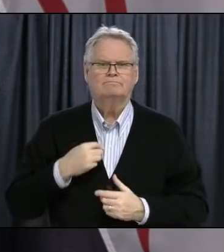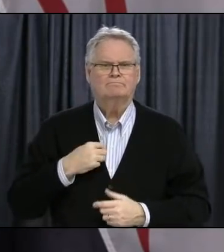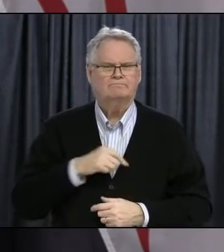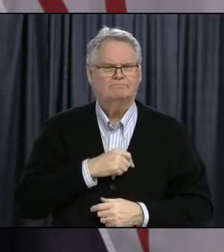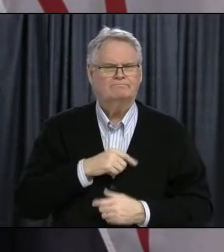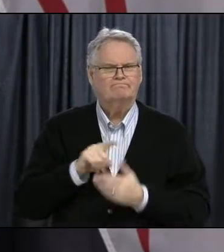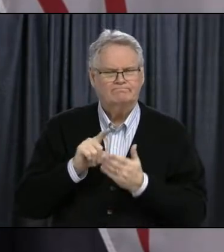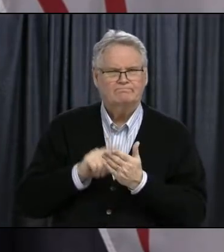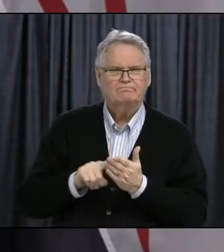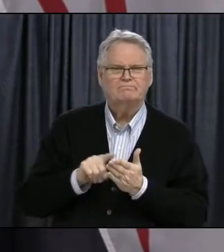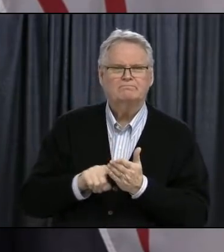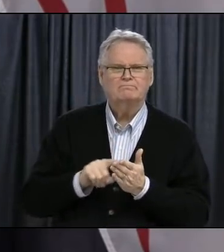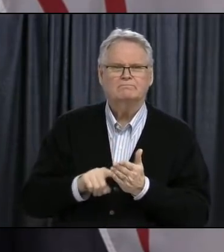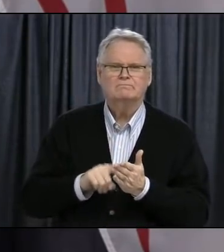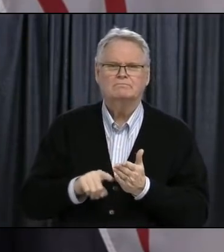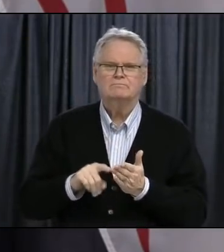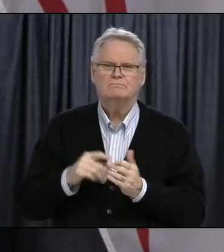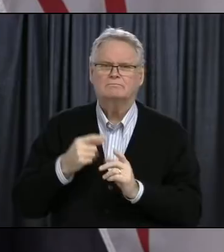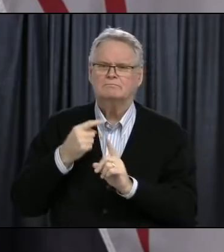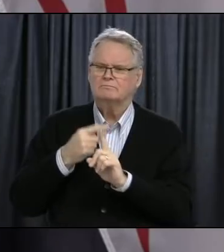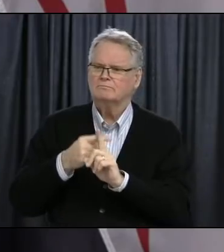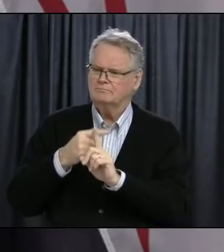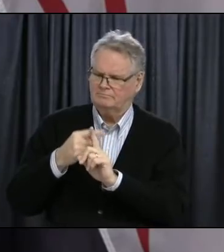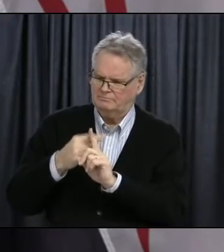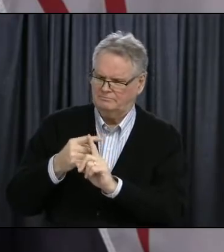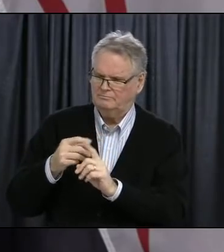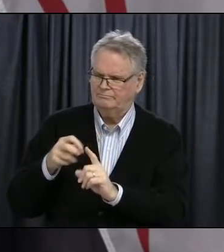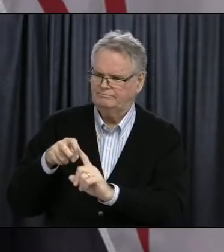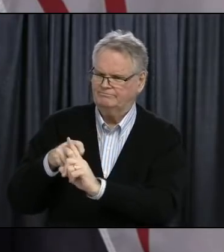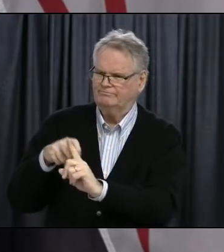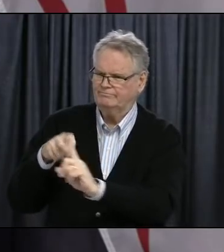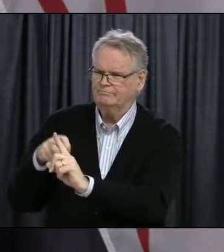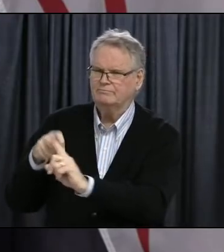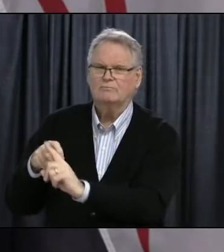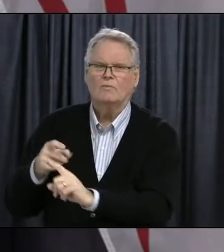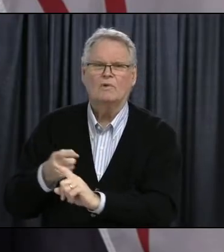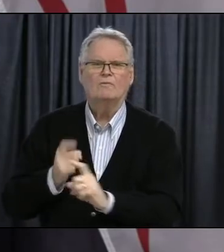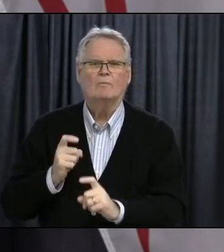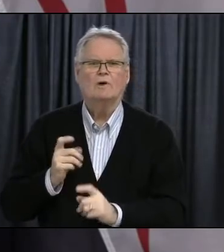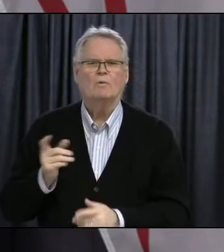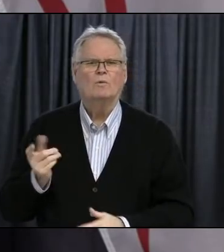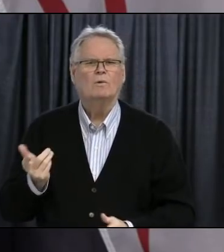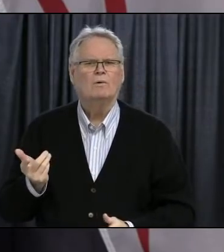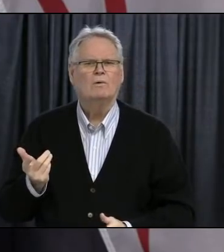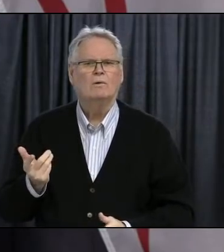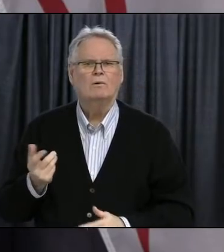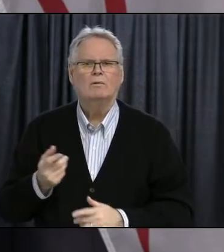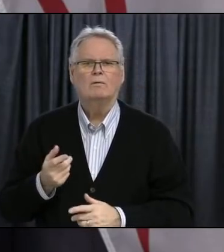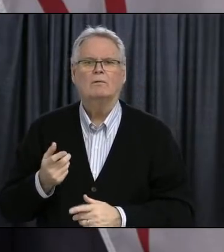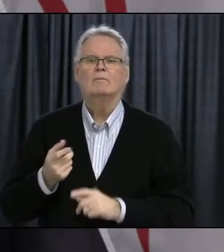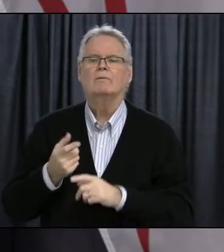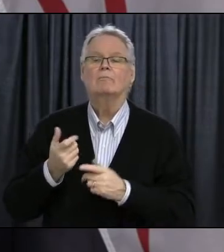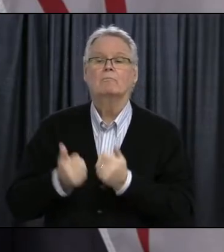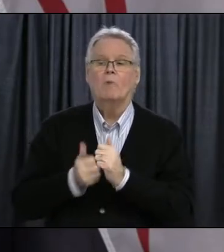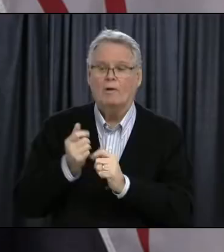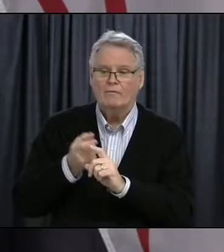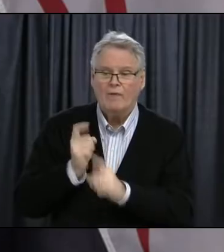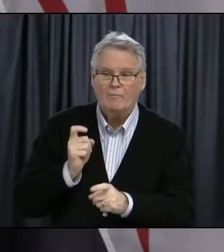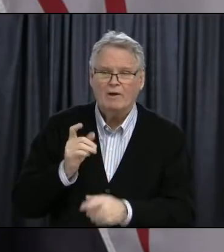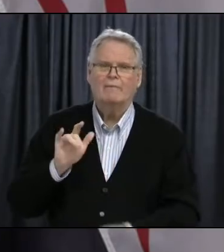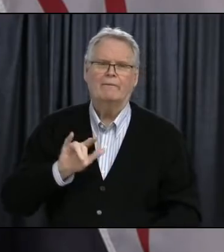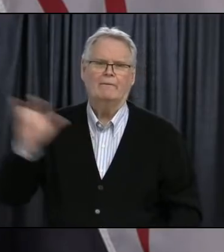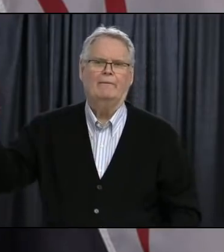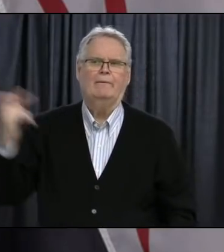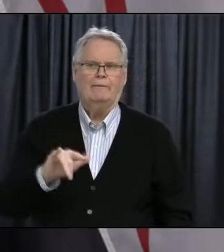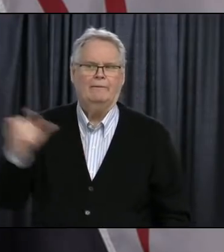that worked away and were coming back to the province frequently and working in areas with higher prevalence posed a risk.